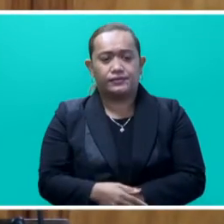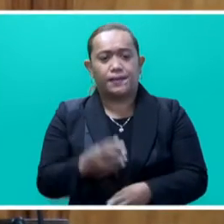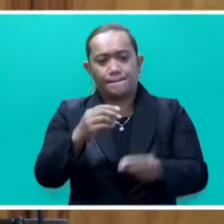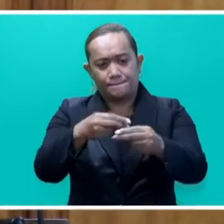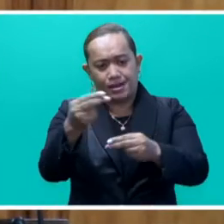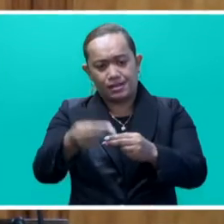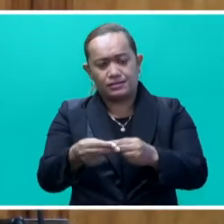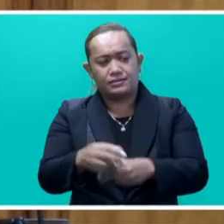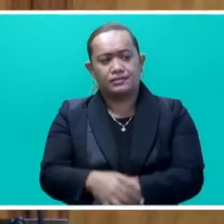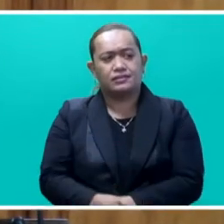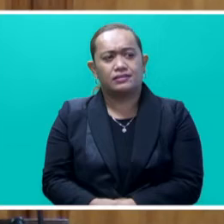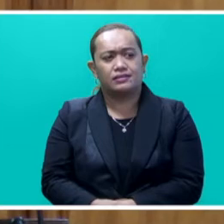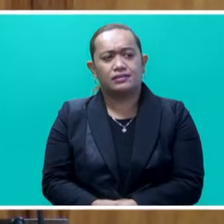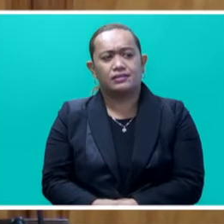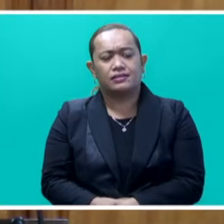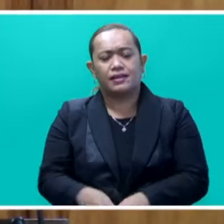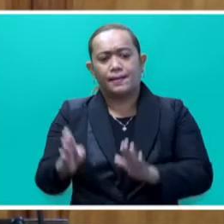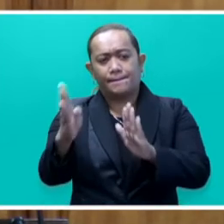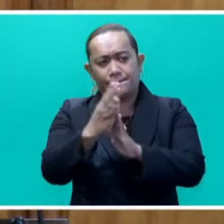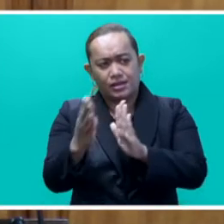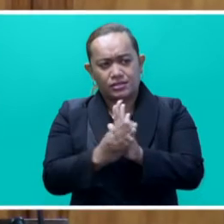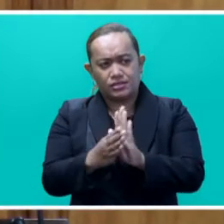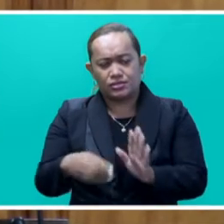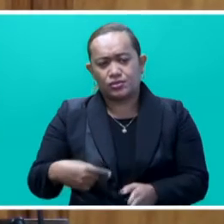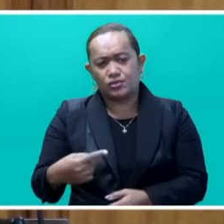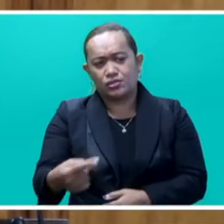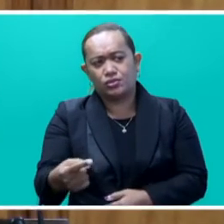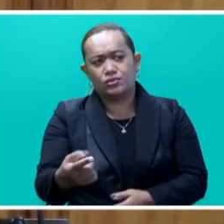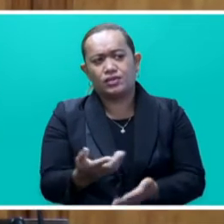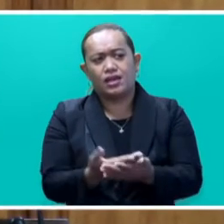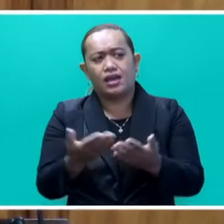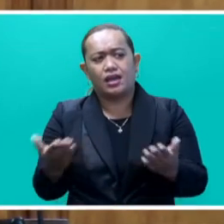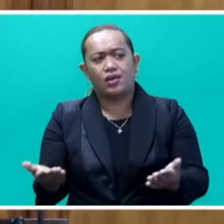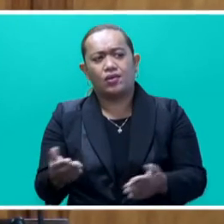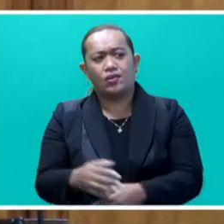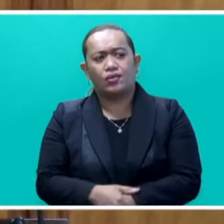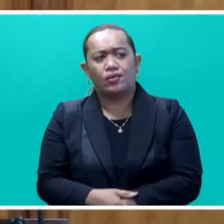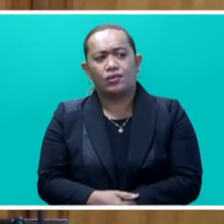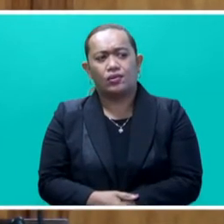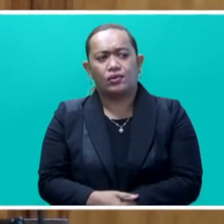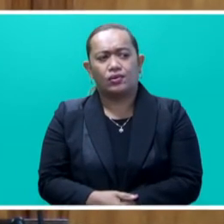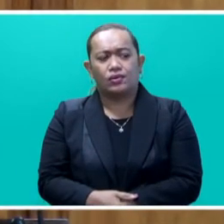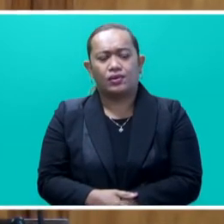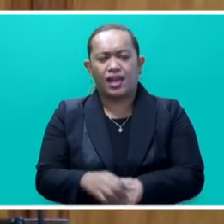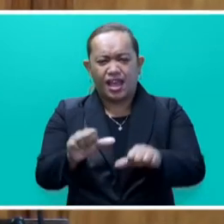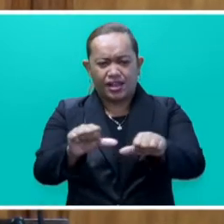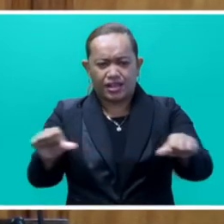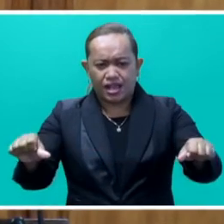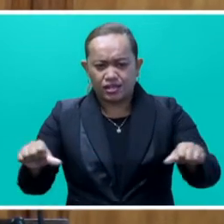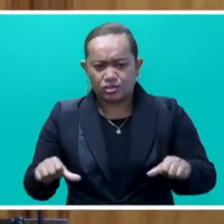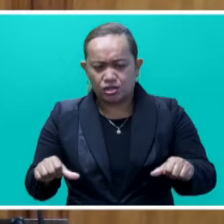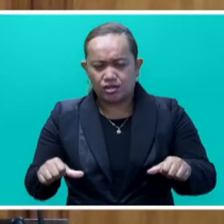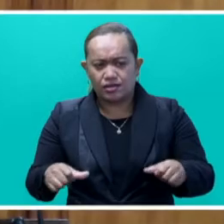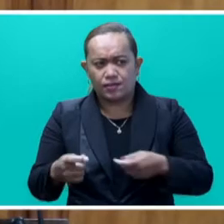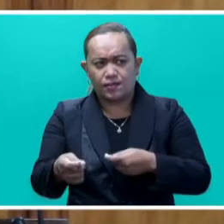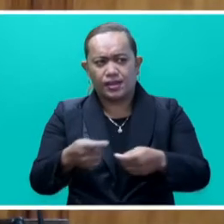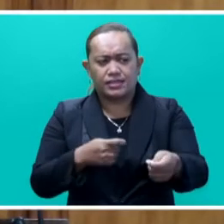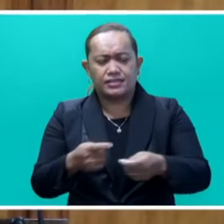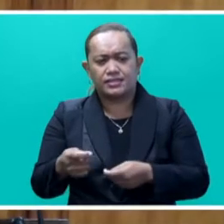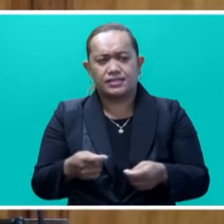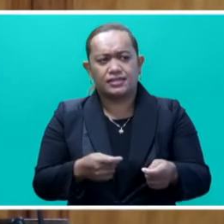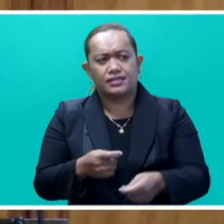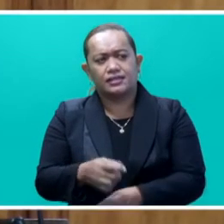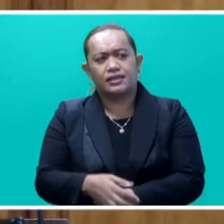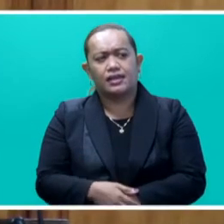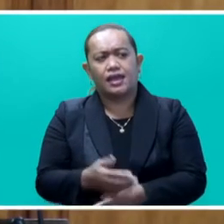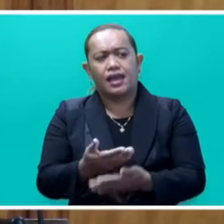The government, through its budget, continues to fund institutions such as Agricultural Marketing Authority to continue to create